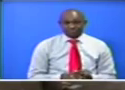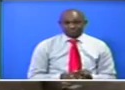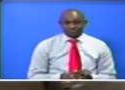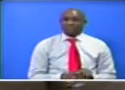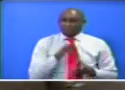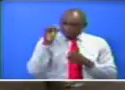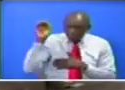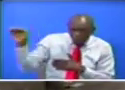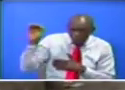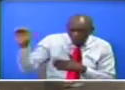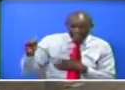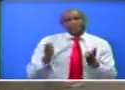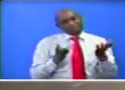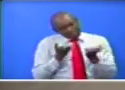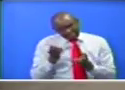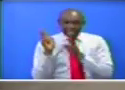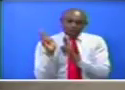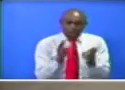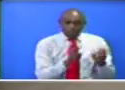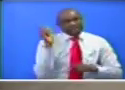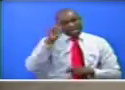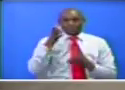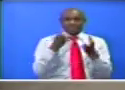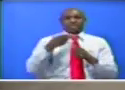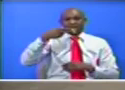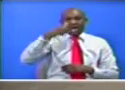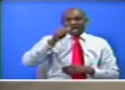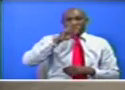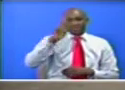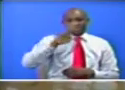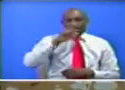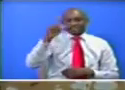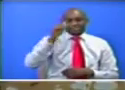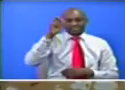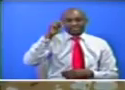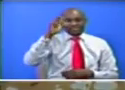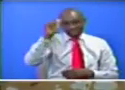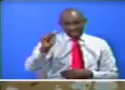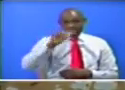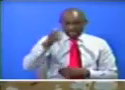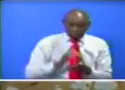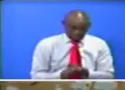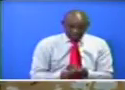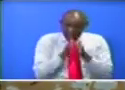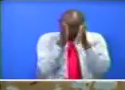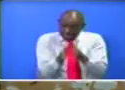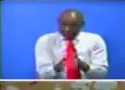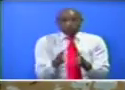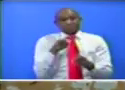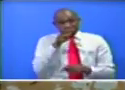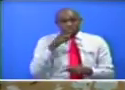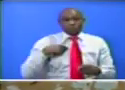It's the morning hustle and bustle at Nairobi's Hazina estate. Somewhere within the buzz, Joseph Obiri and his